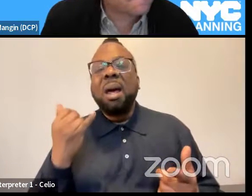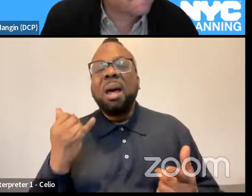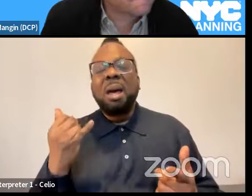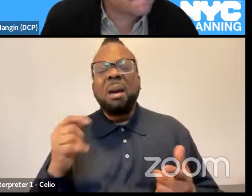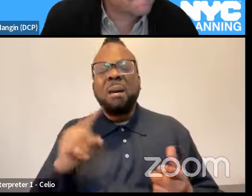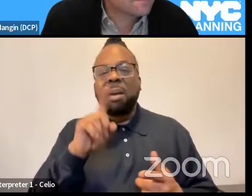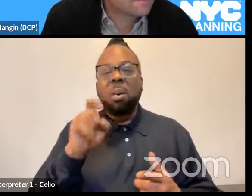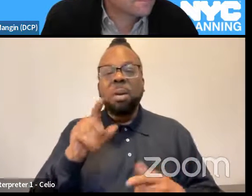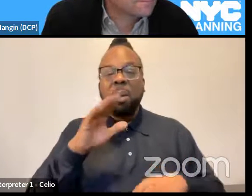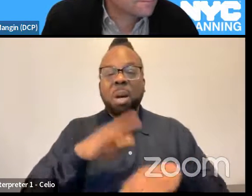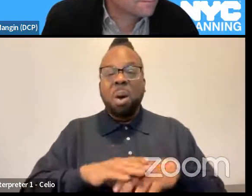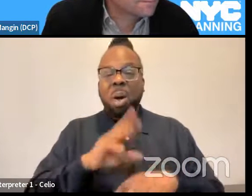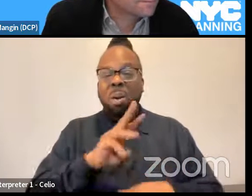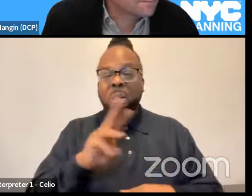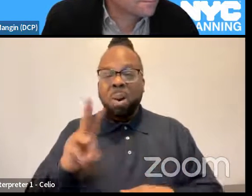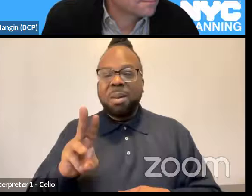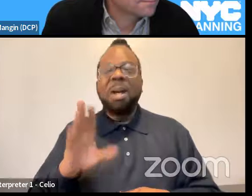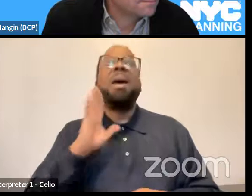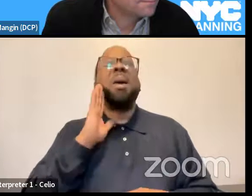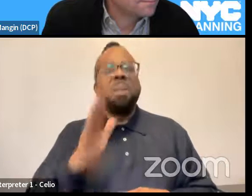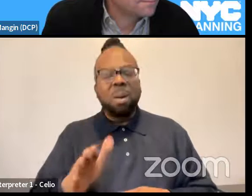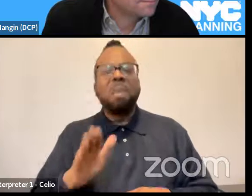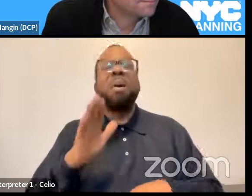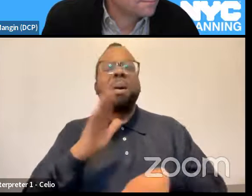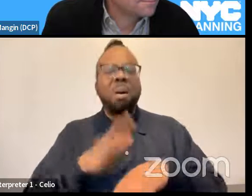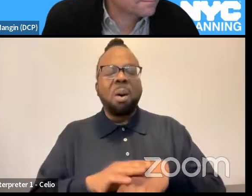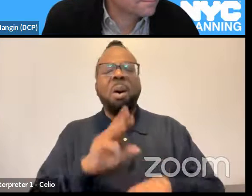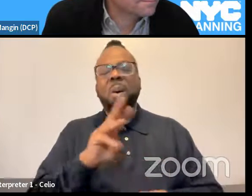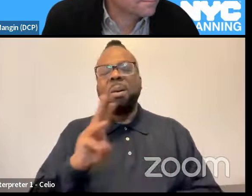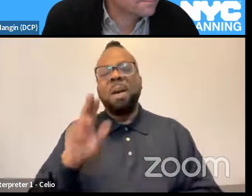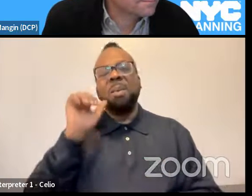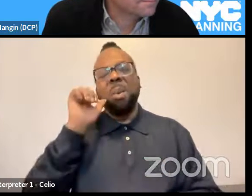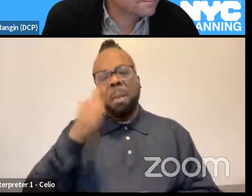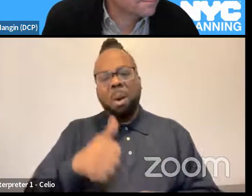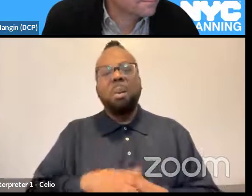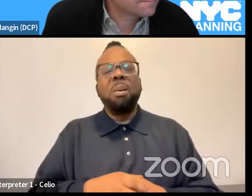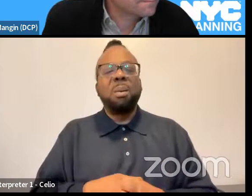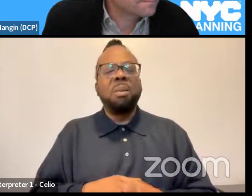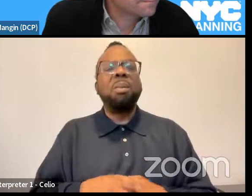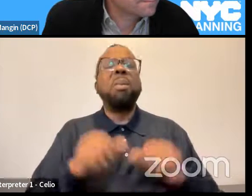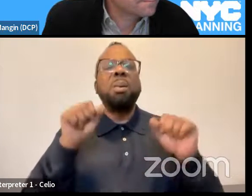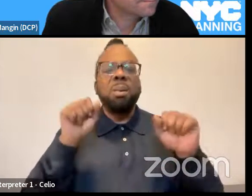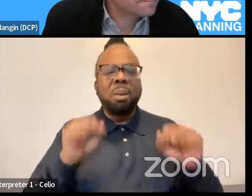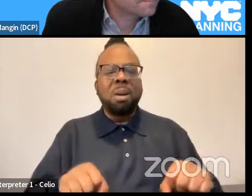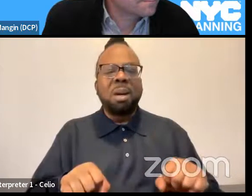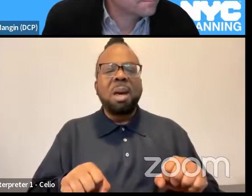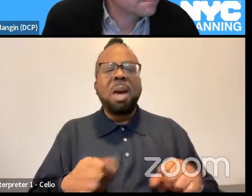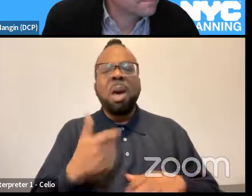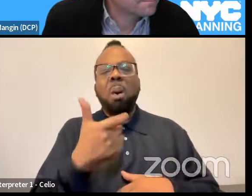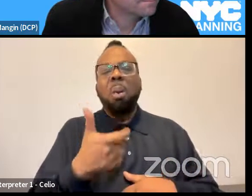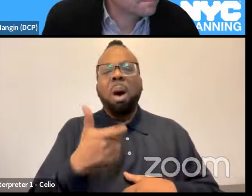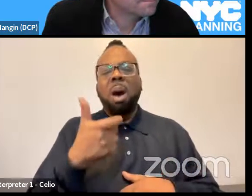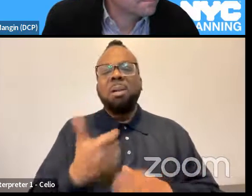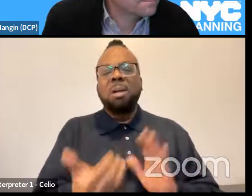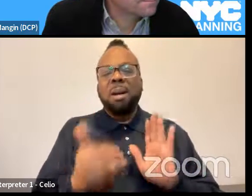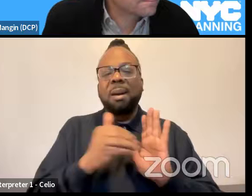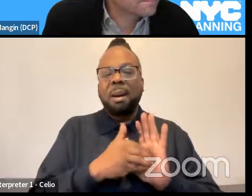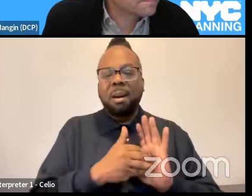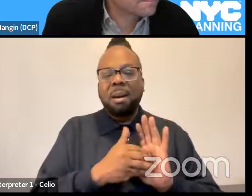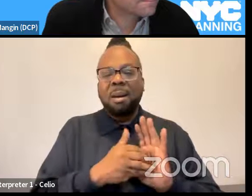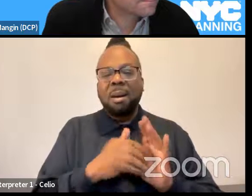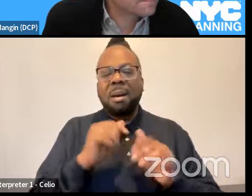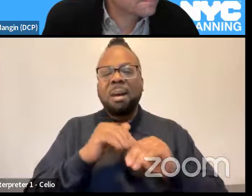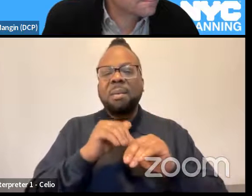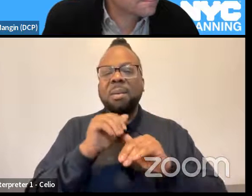website as soon as tomorrow. So you will be able to rewatch it and send